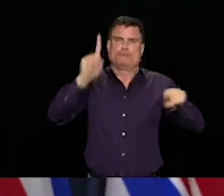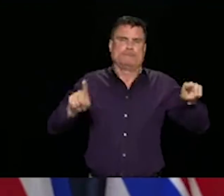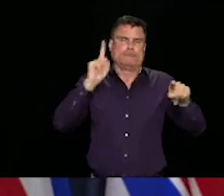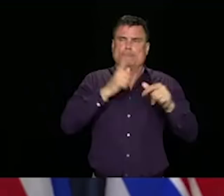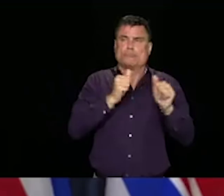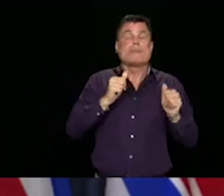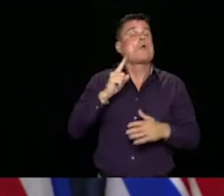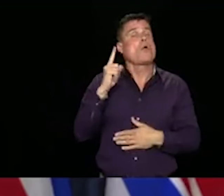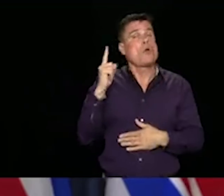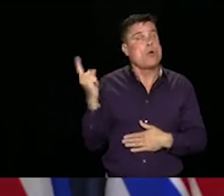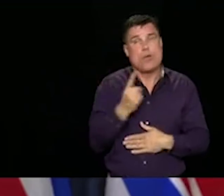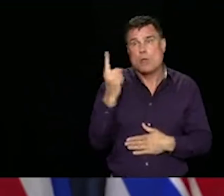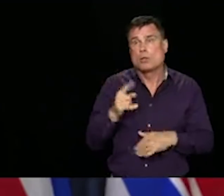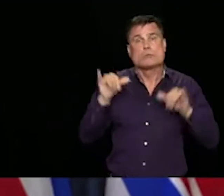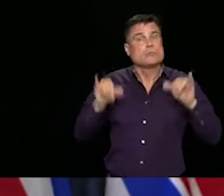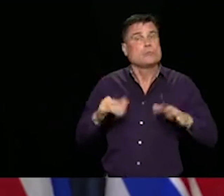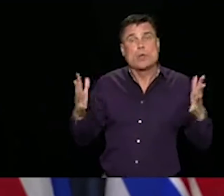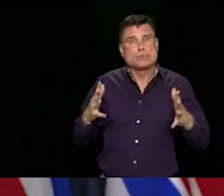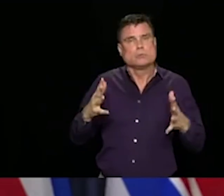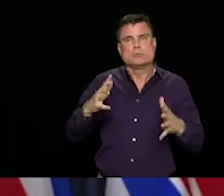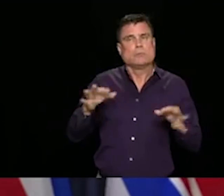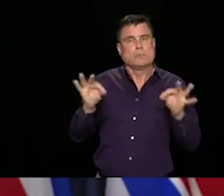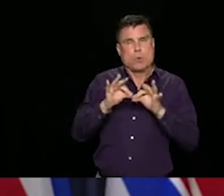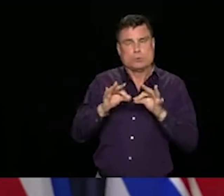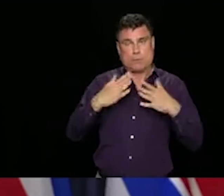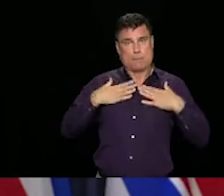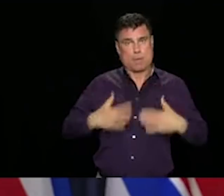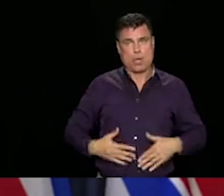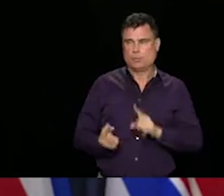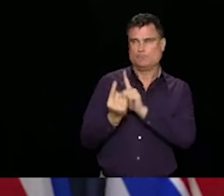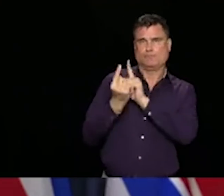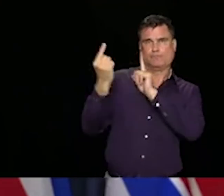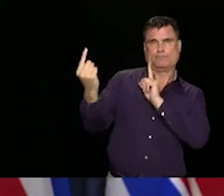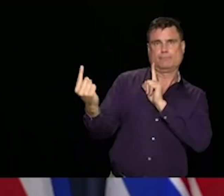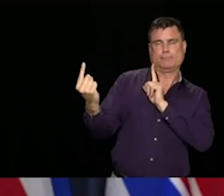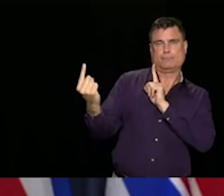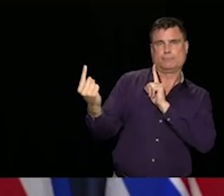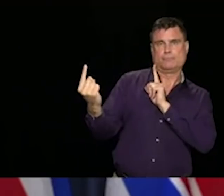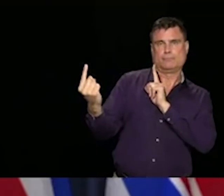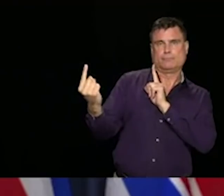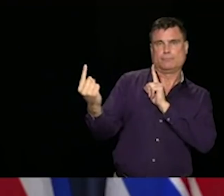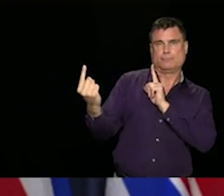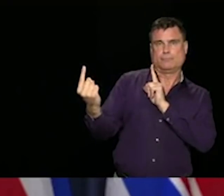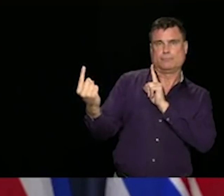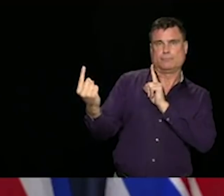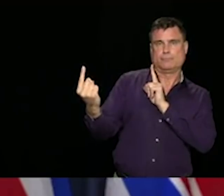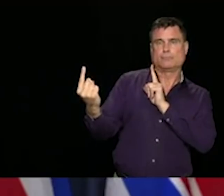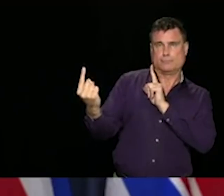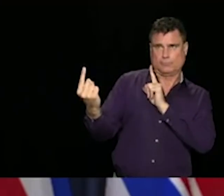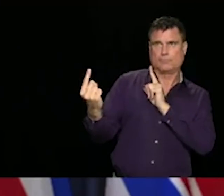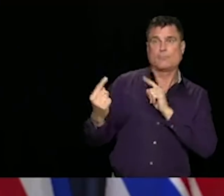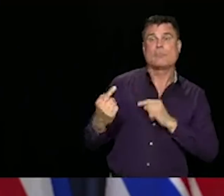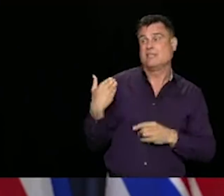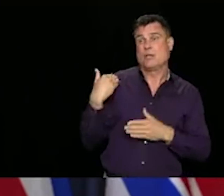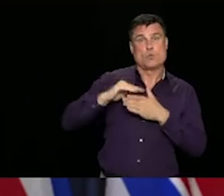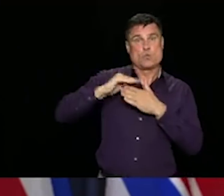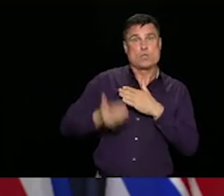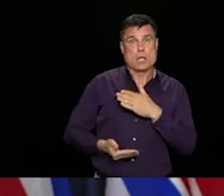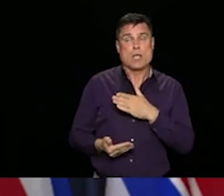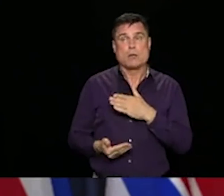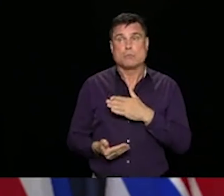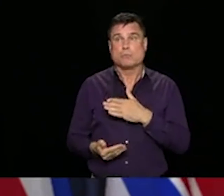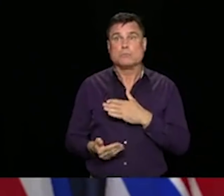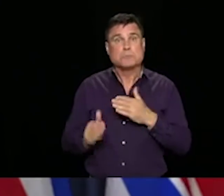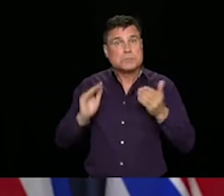physical distancing. I'll report on surgical renewal progress later this week, but right now it's weekends like the one we just had,